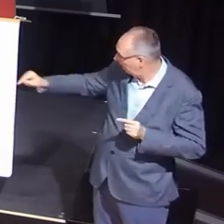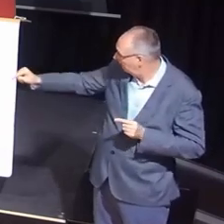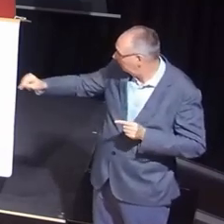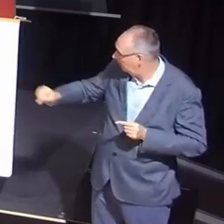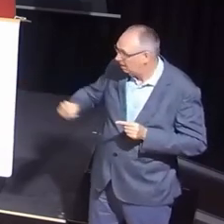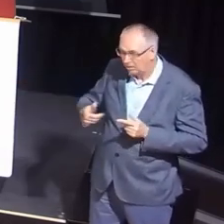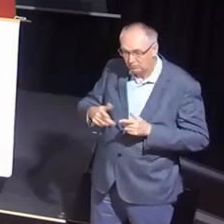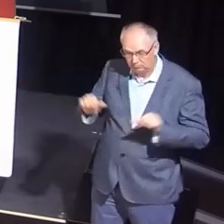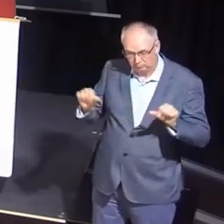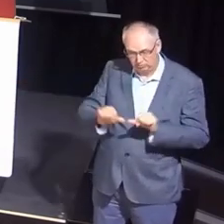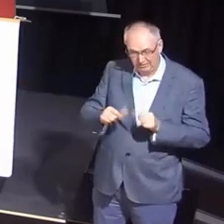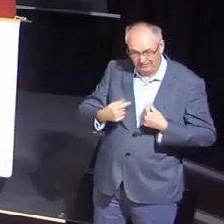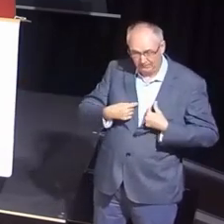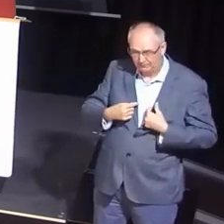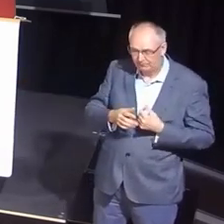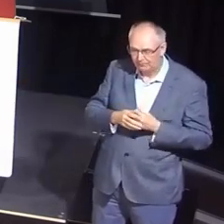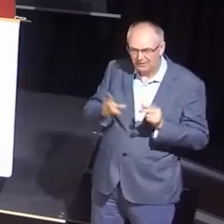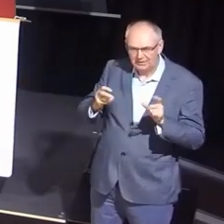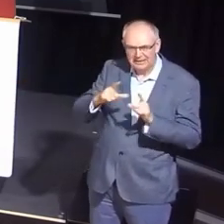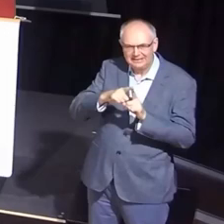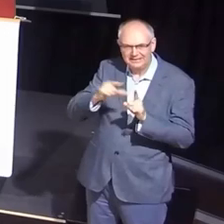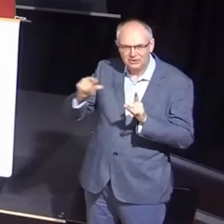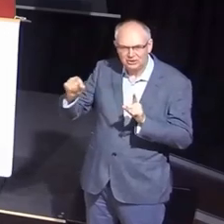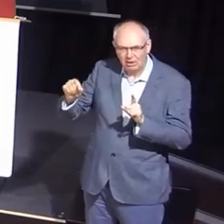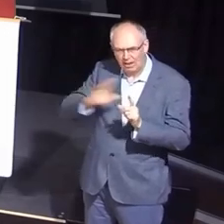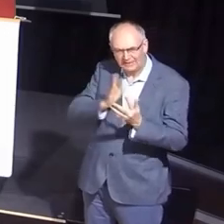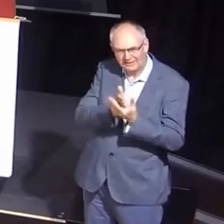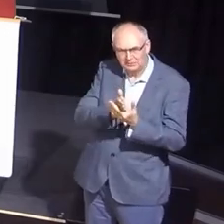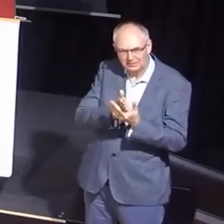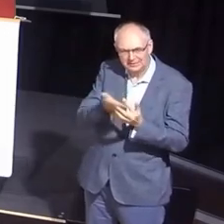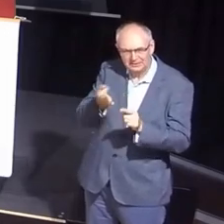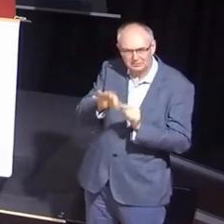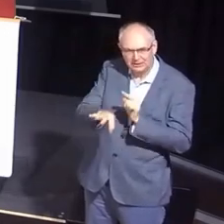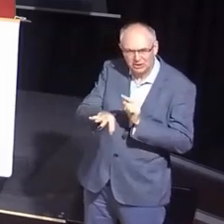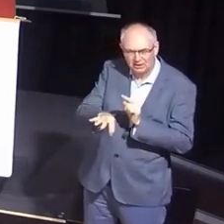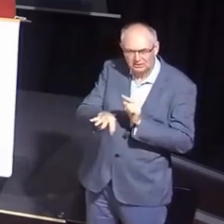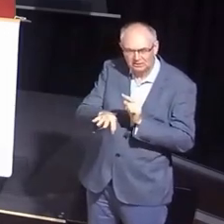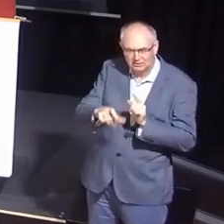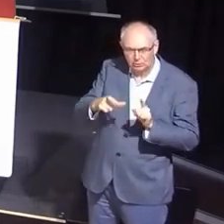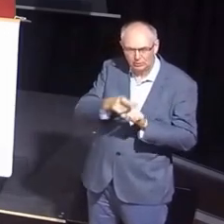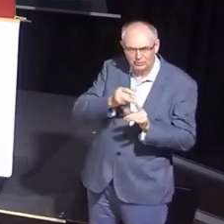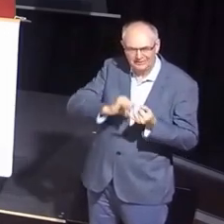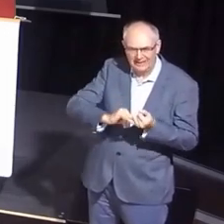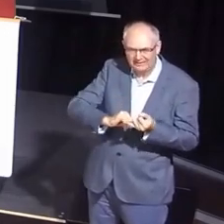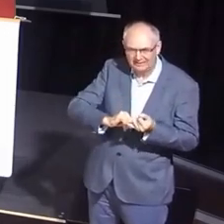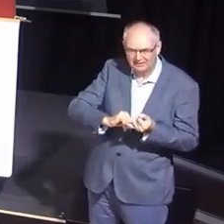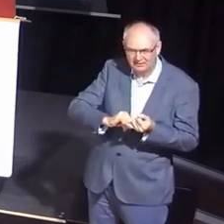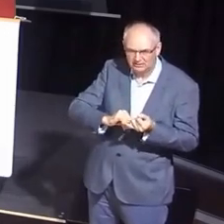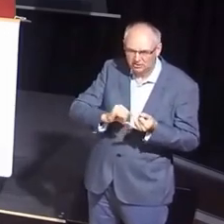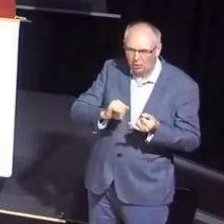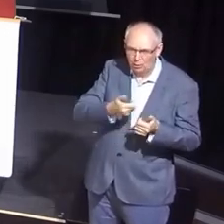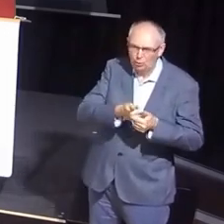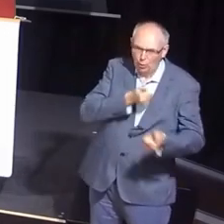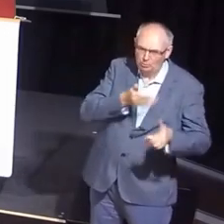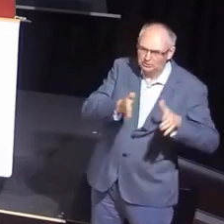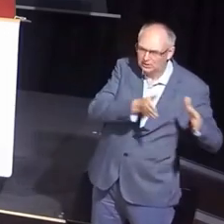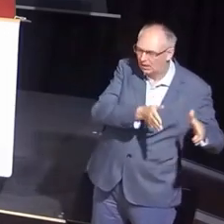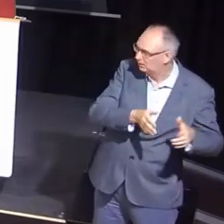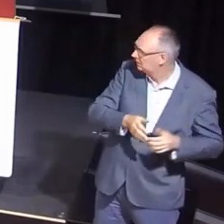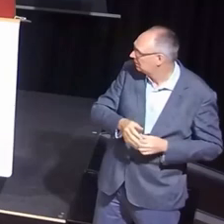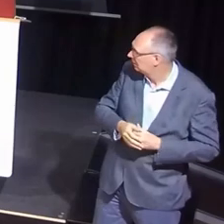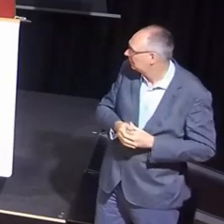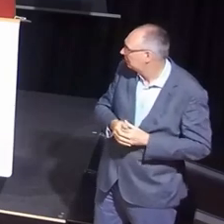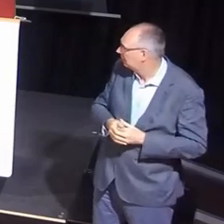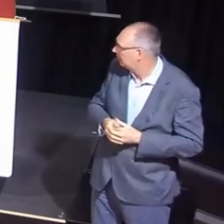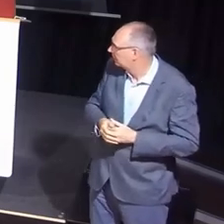little bit about me. I'm a digital accessibility specialist. I work at Wells Fargo DS4B, meaning I work on the corporate side. On my